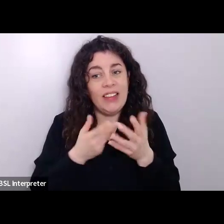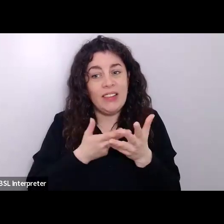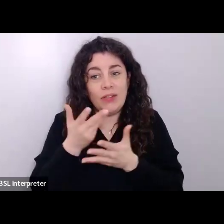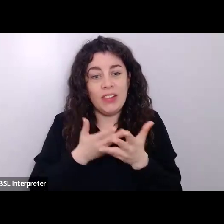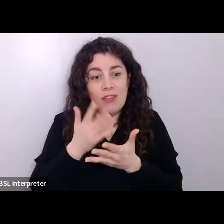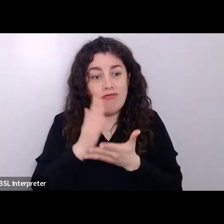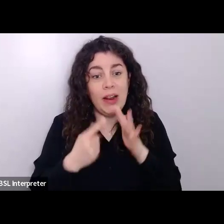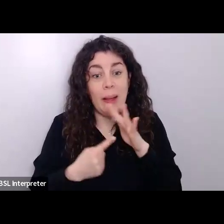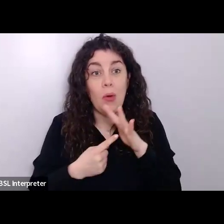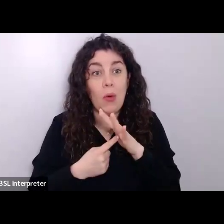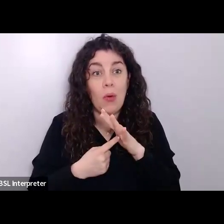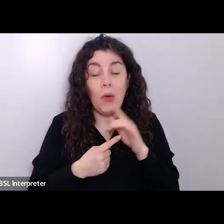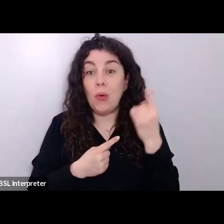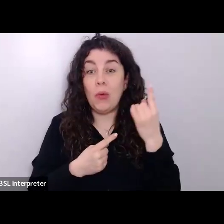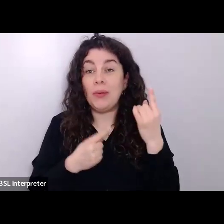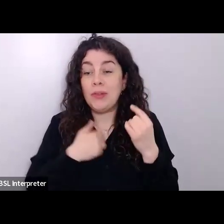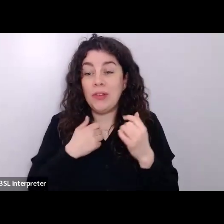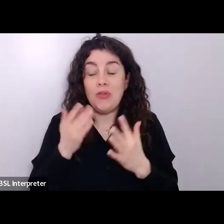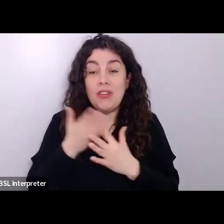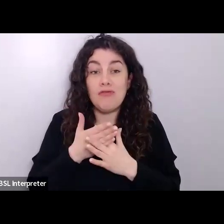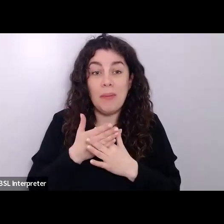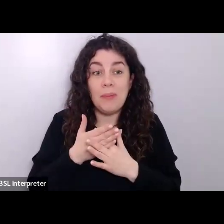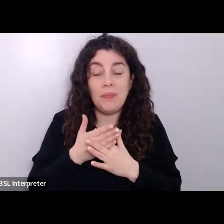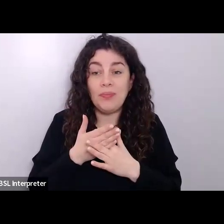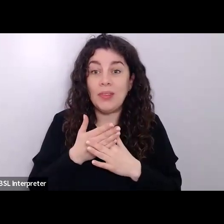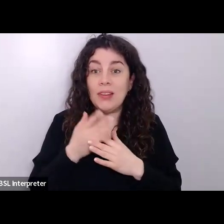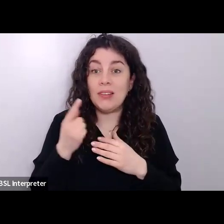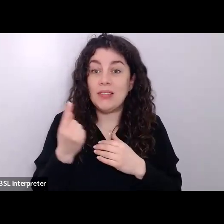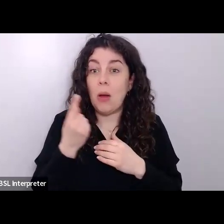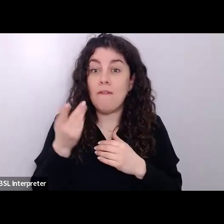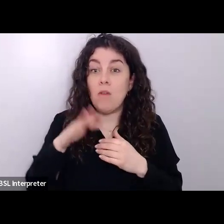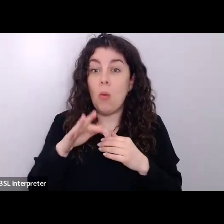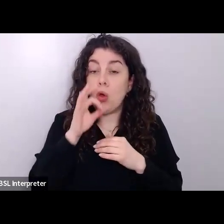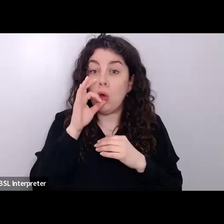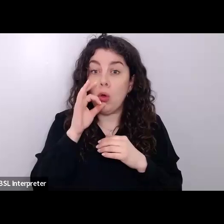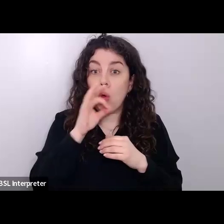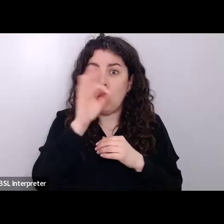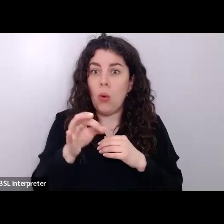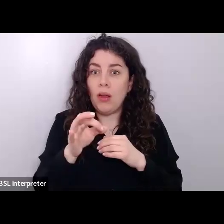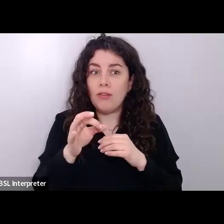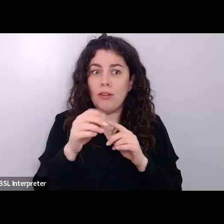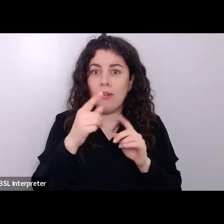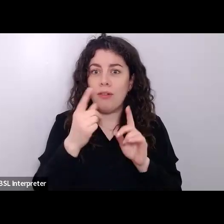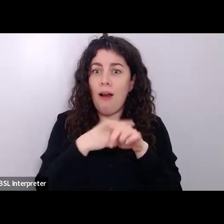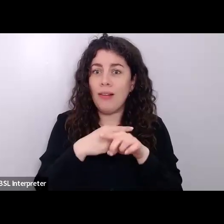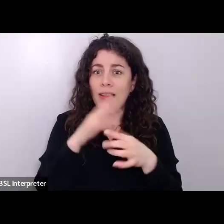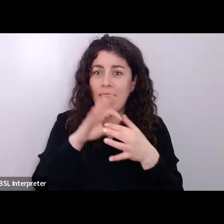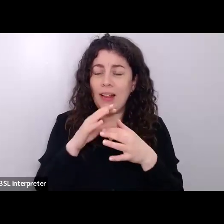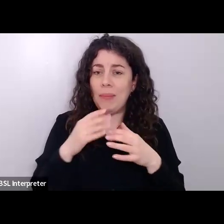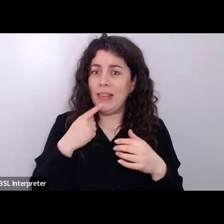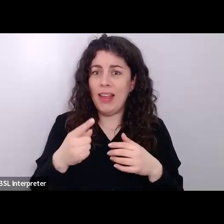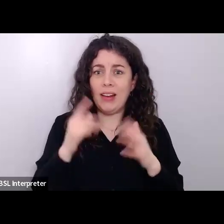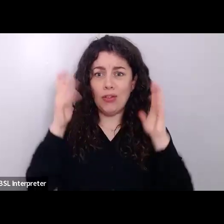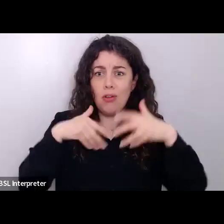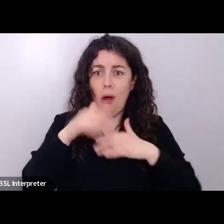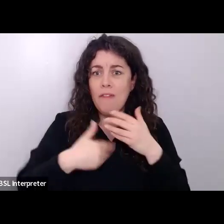important. Hi, Amy. Sorry, I'm so sorry to interrupt. We've just had someone in the Q&A express concerns about the BSL. Could I